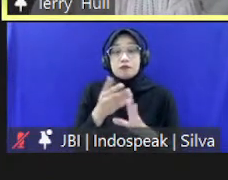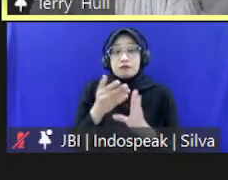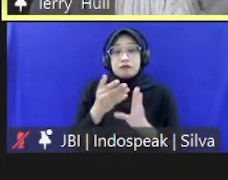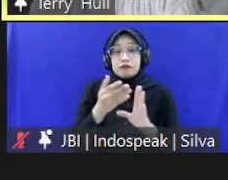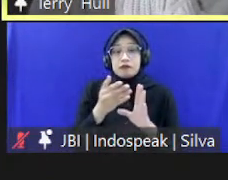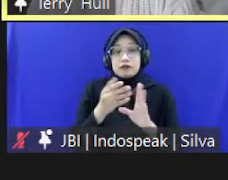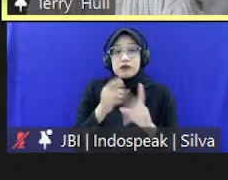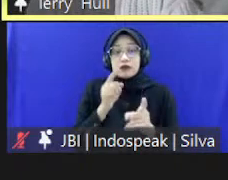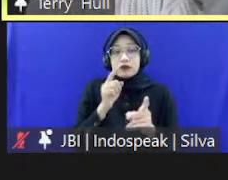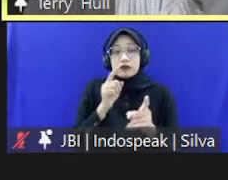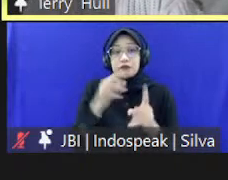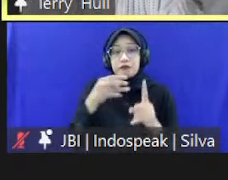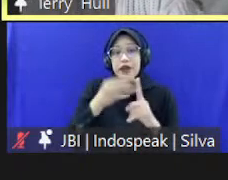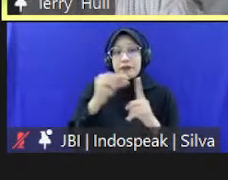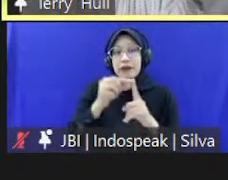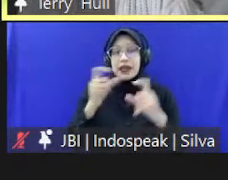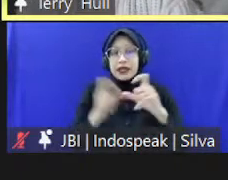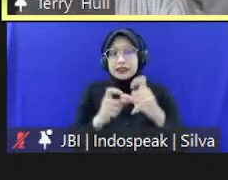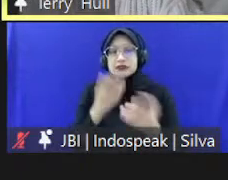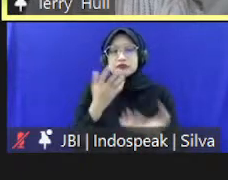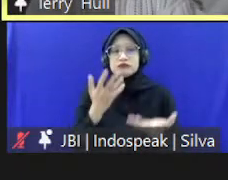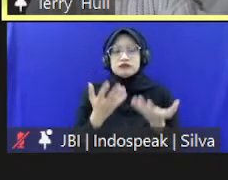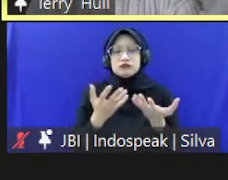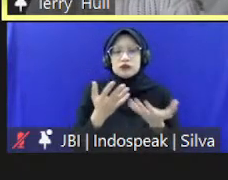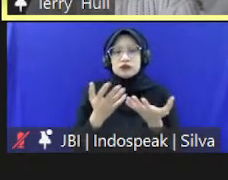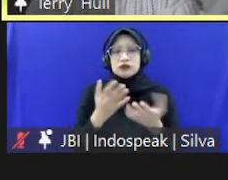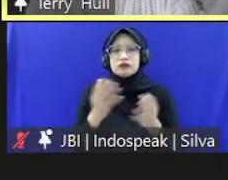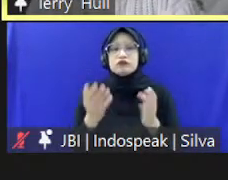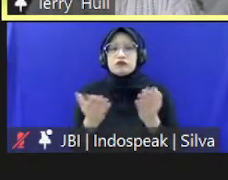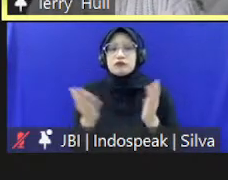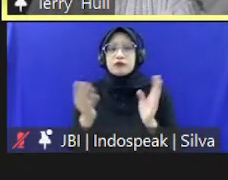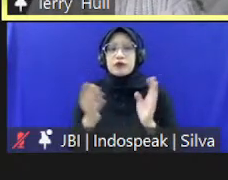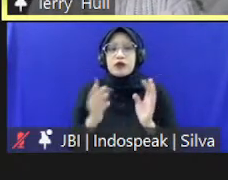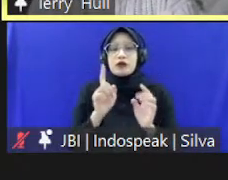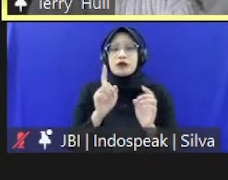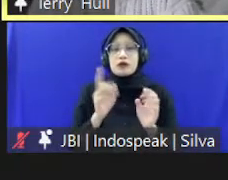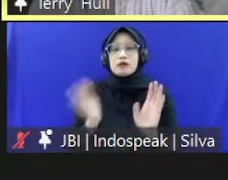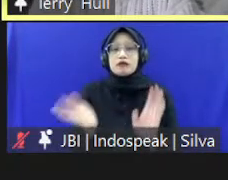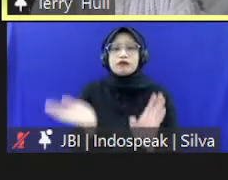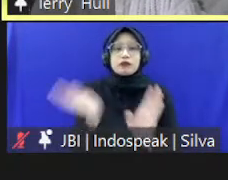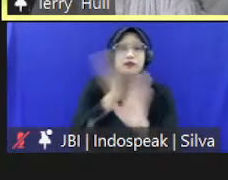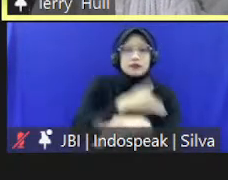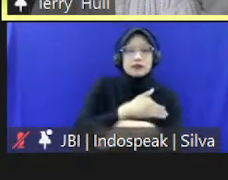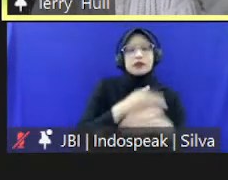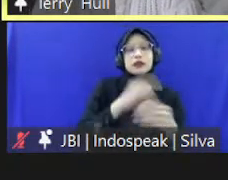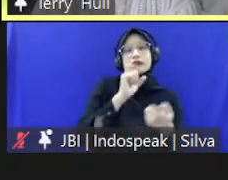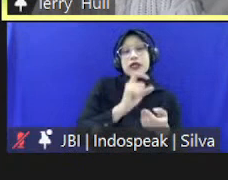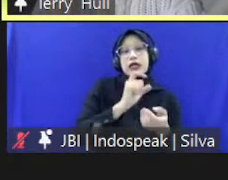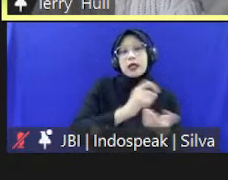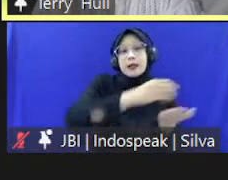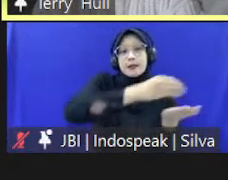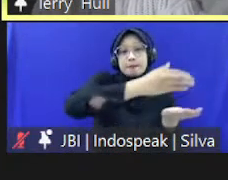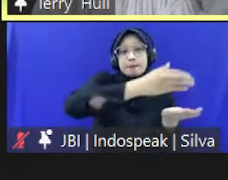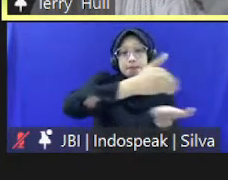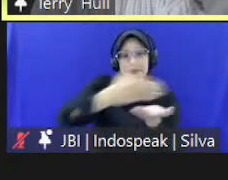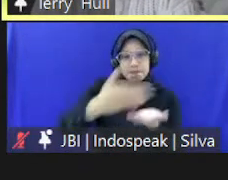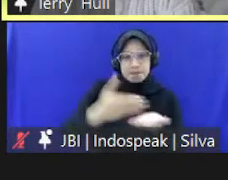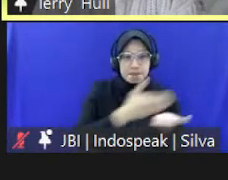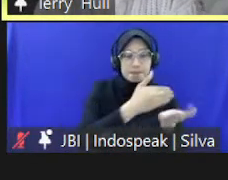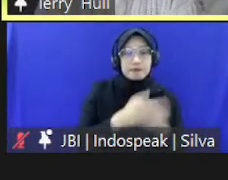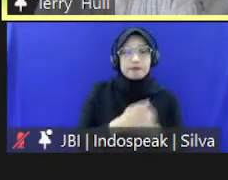that BPS eventually will go back to that method of data collection. But the